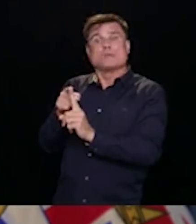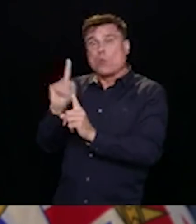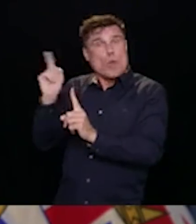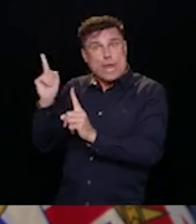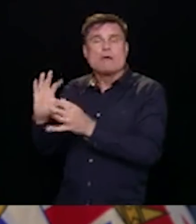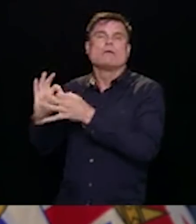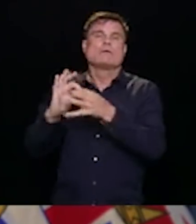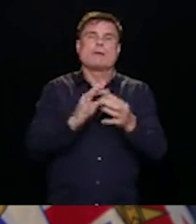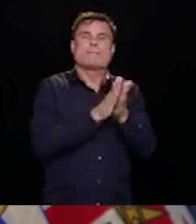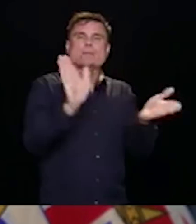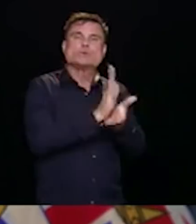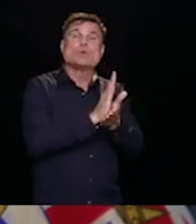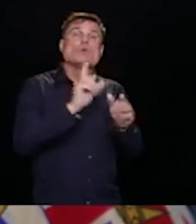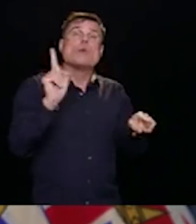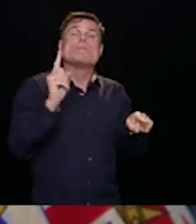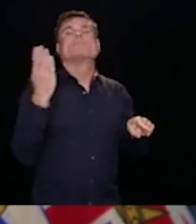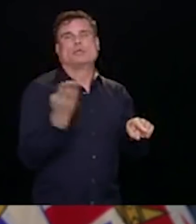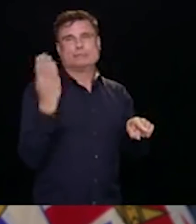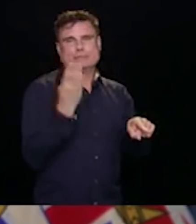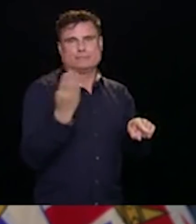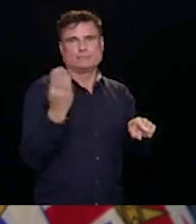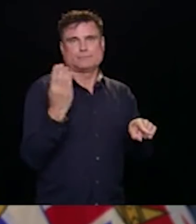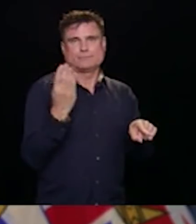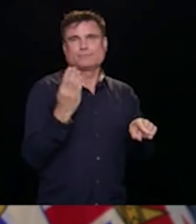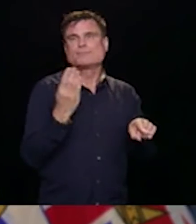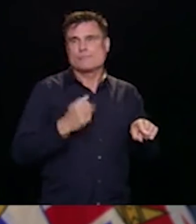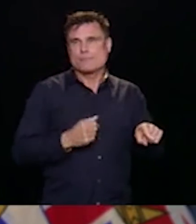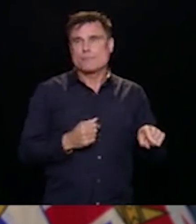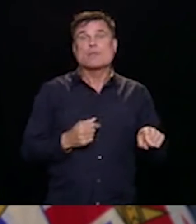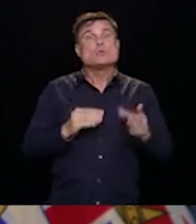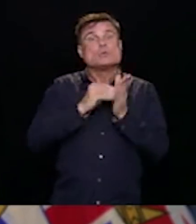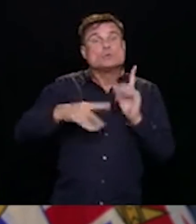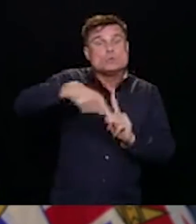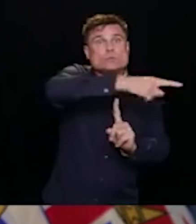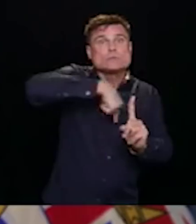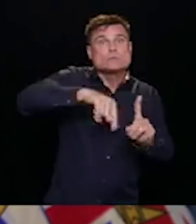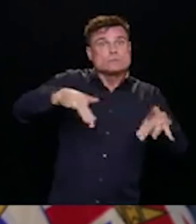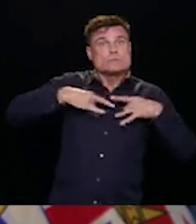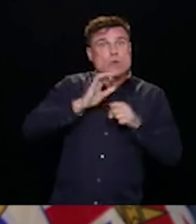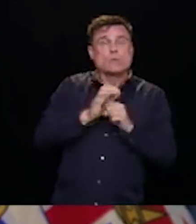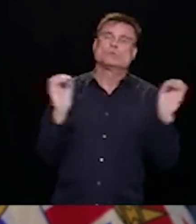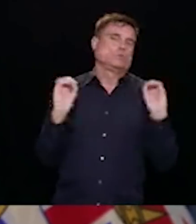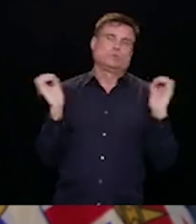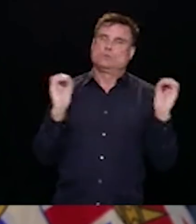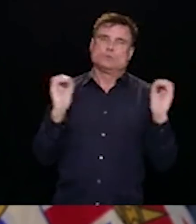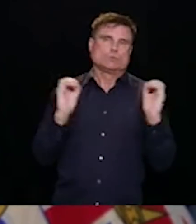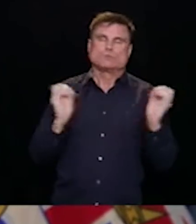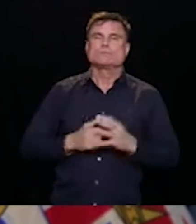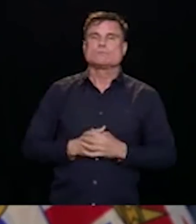that from that case. As you know, we anticipated and planned for this potential when